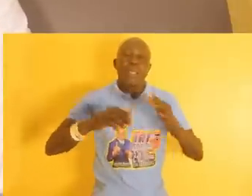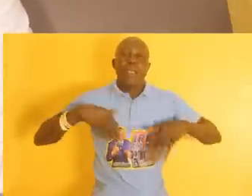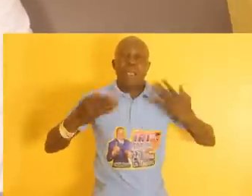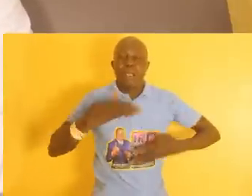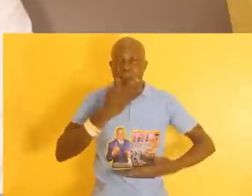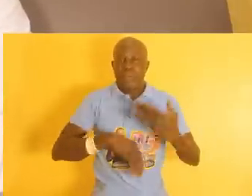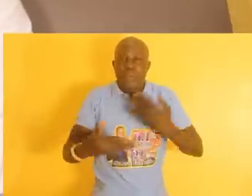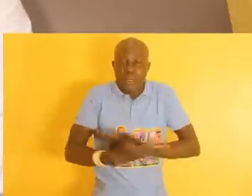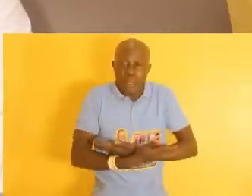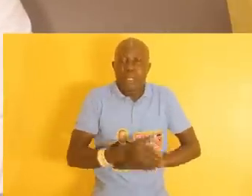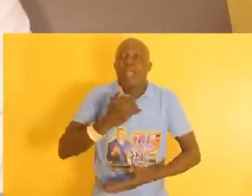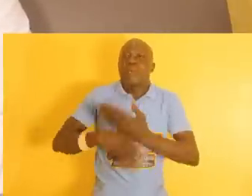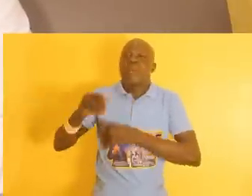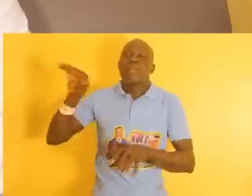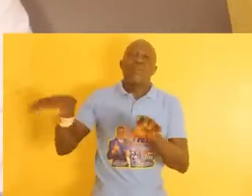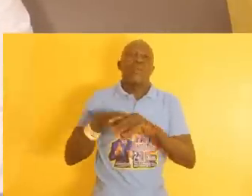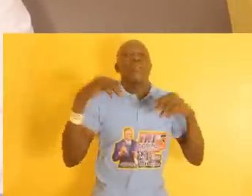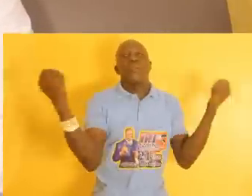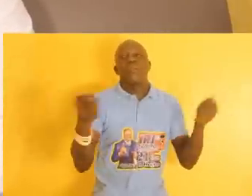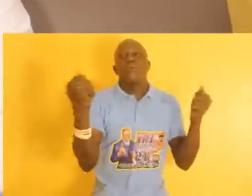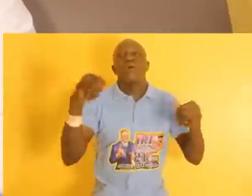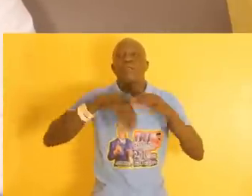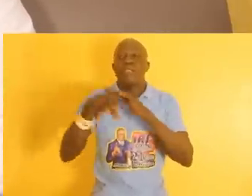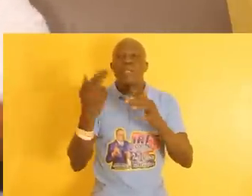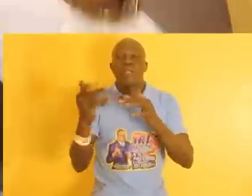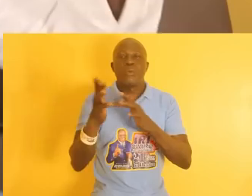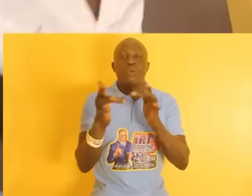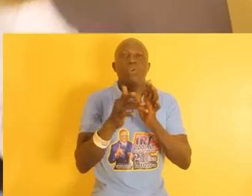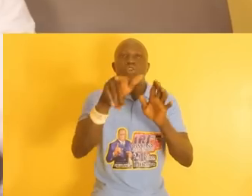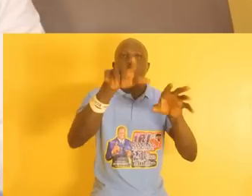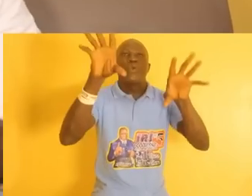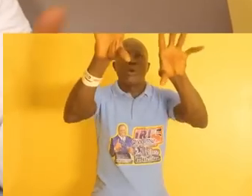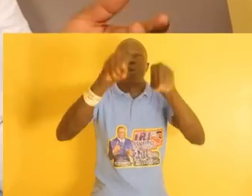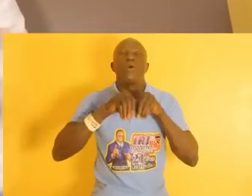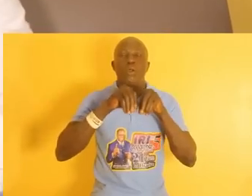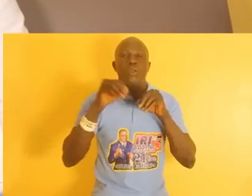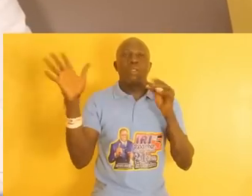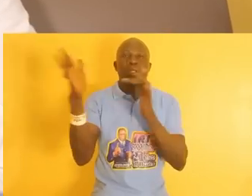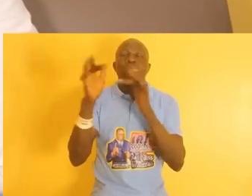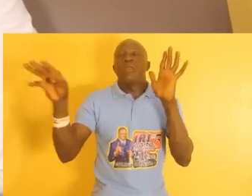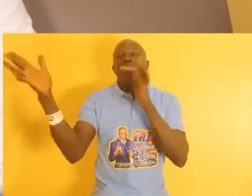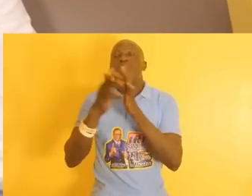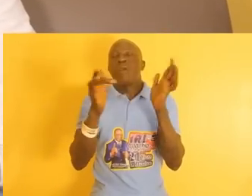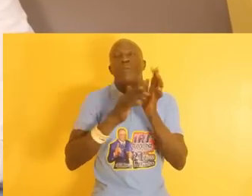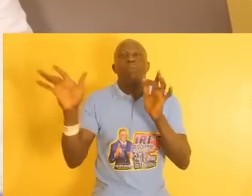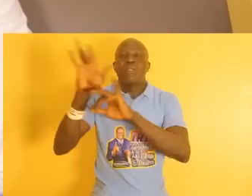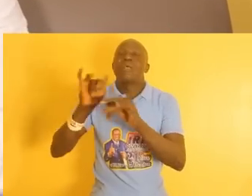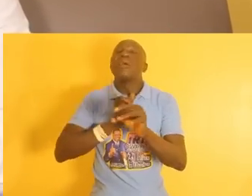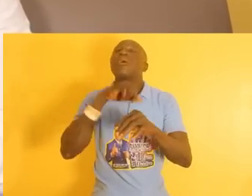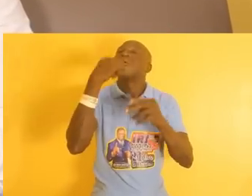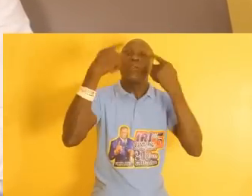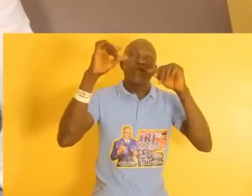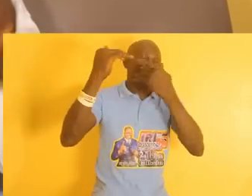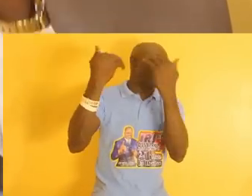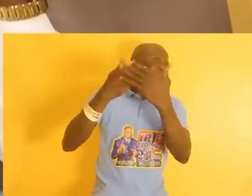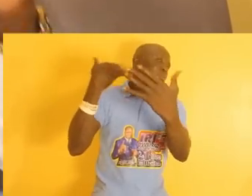birthday and happy wedding. Lorukọ Jesu e ma ri anugba. Mo ti kede tele. I've